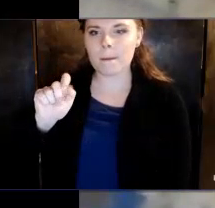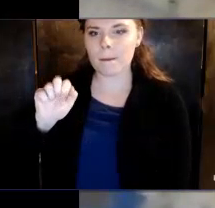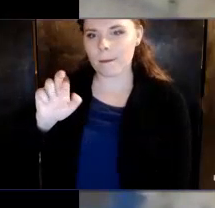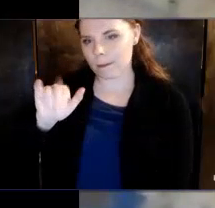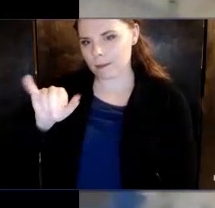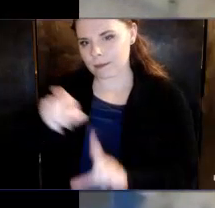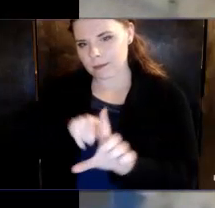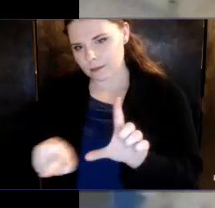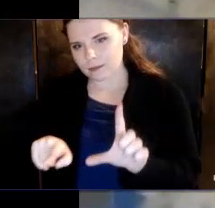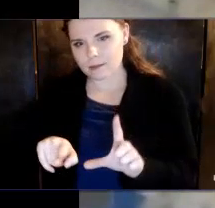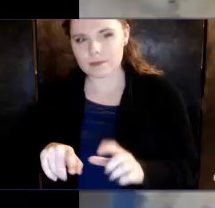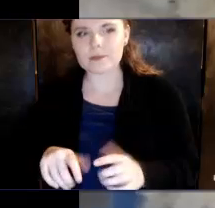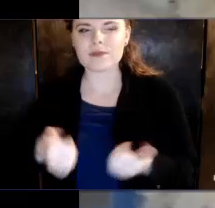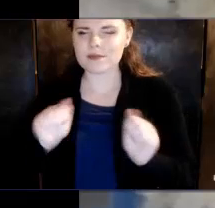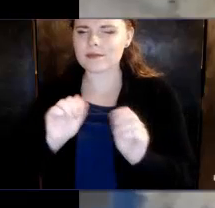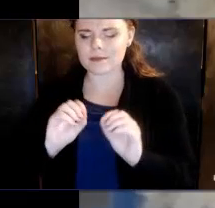There it goes.